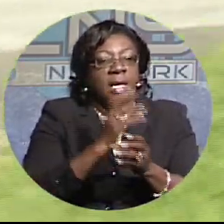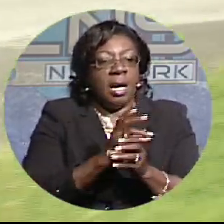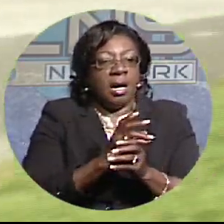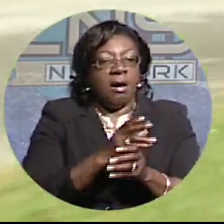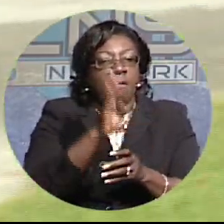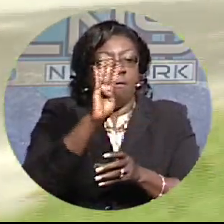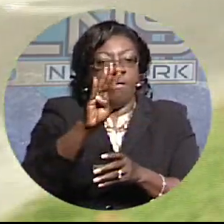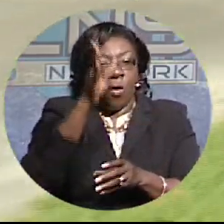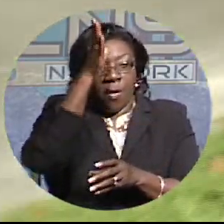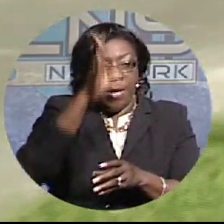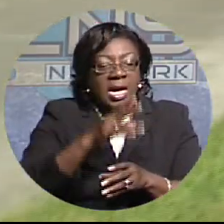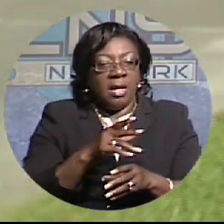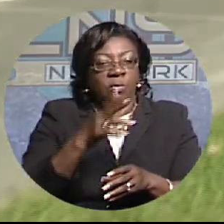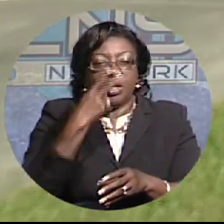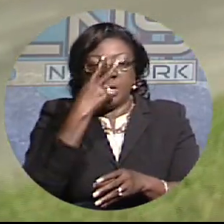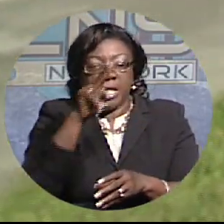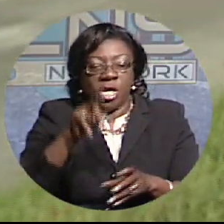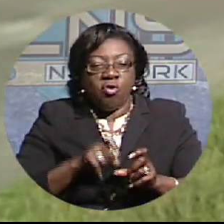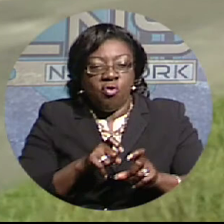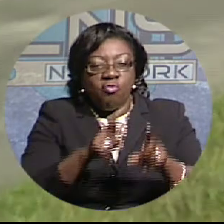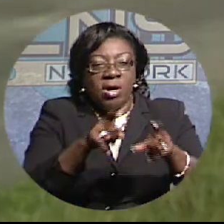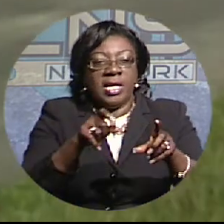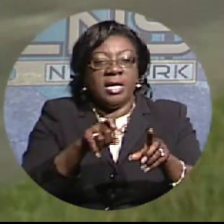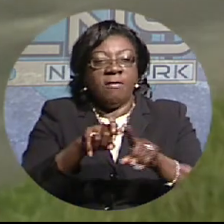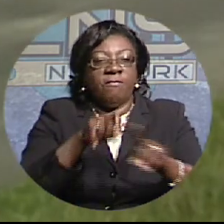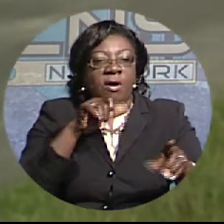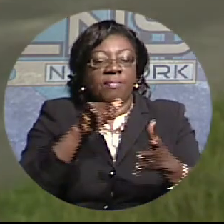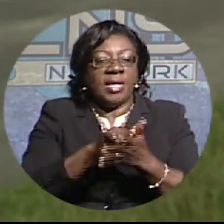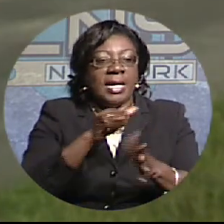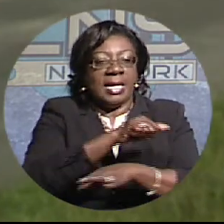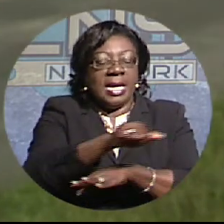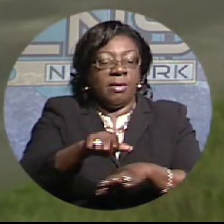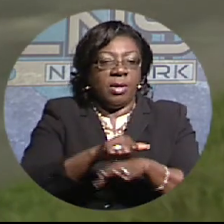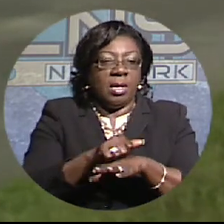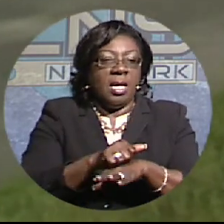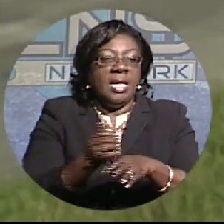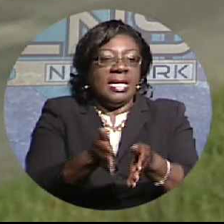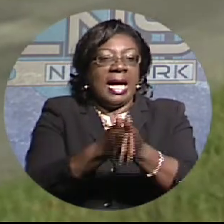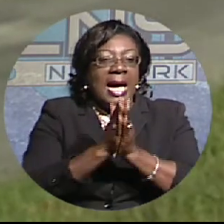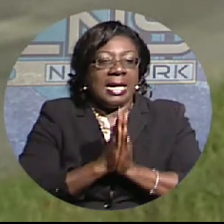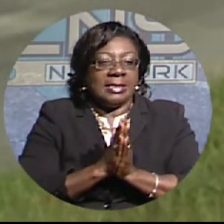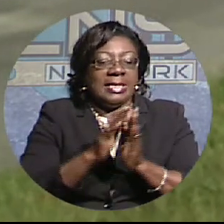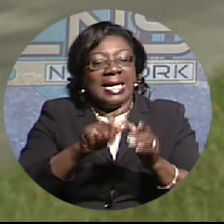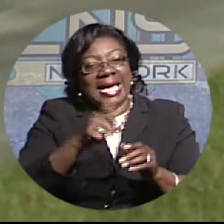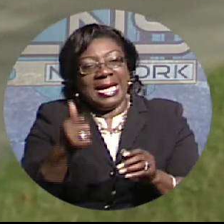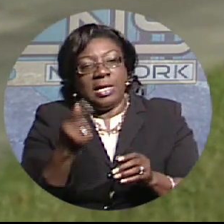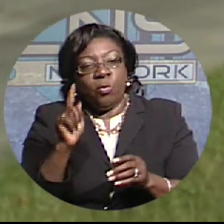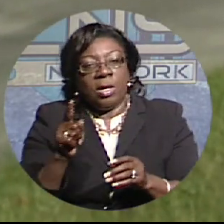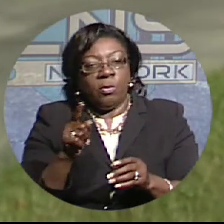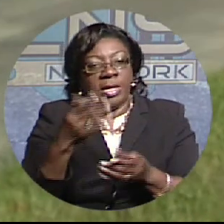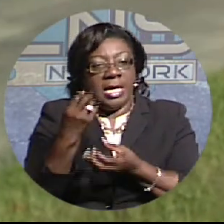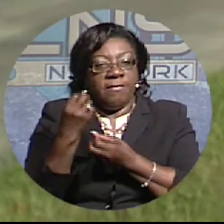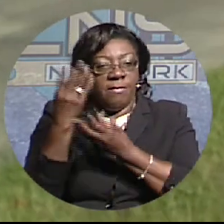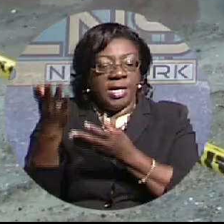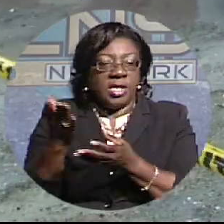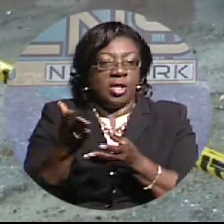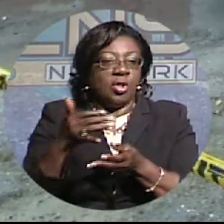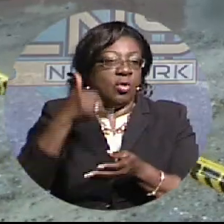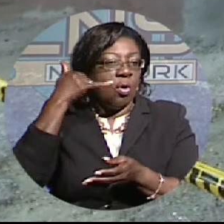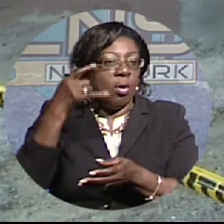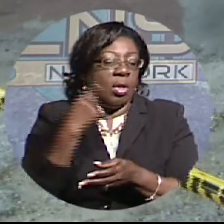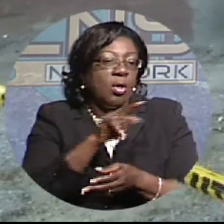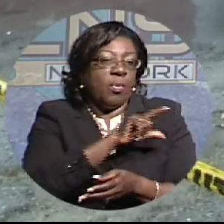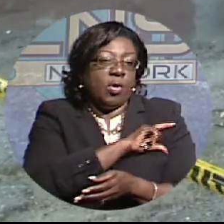seen running from the scene. He appealed to anyone with information regarding this incident to contact police. The